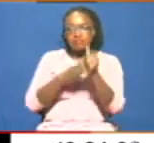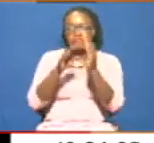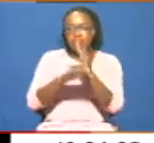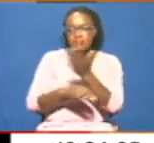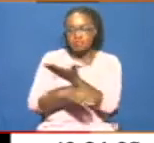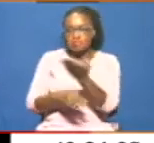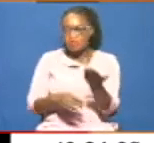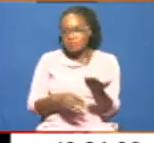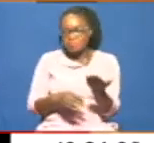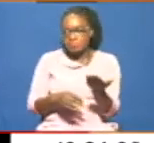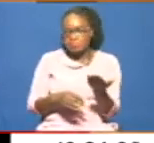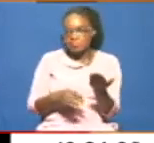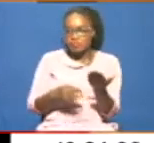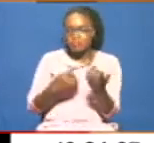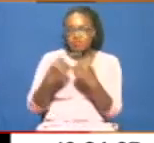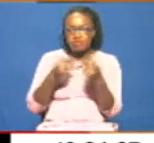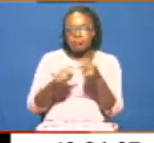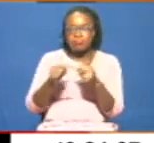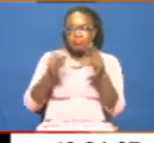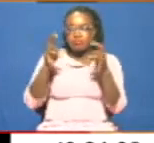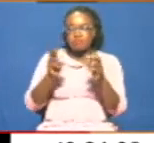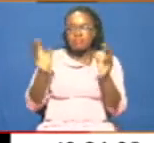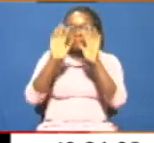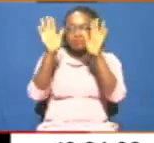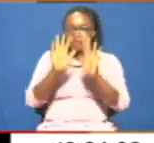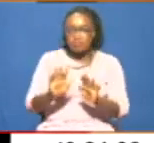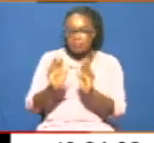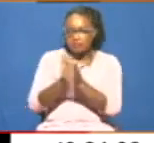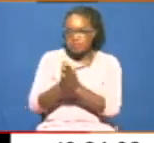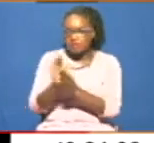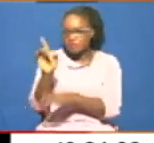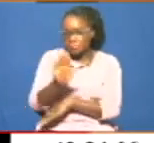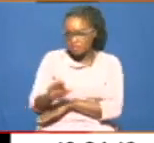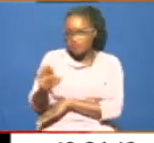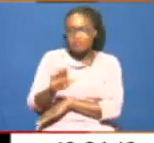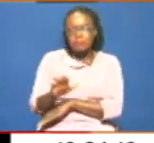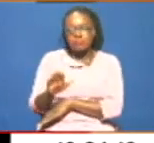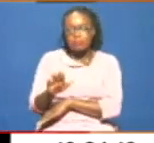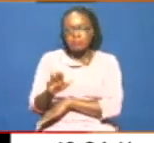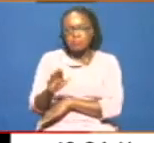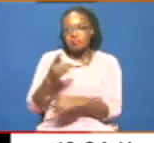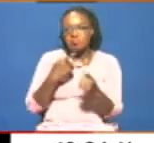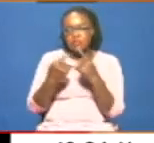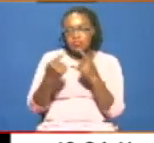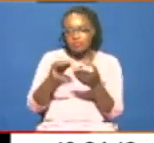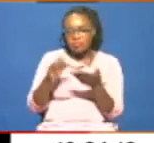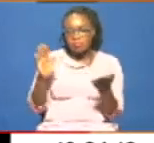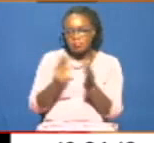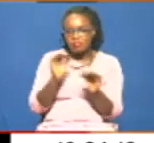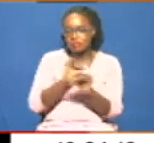the issues of climate. Mm-hmm. And one of the things that, one of the areas that was touched on was clean cooking.